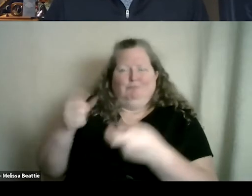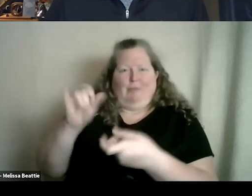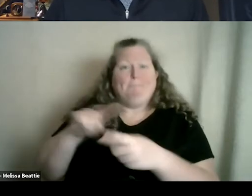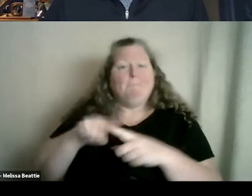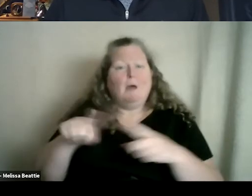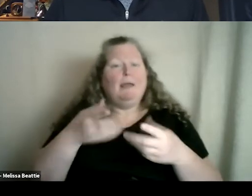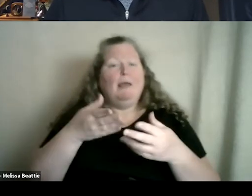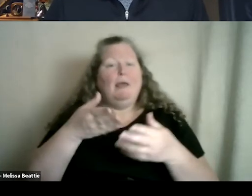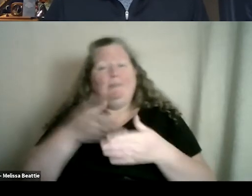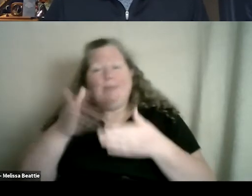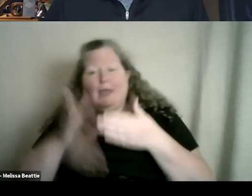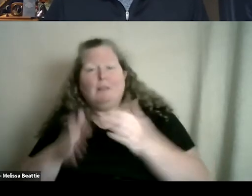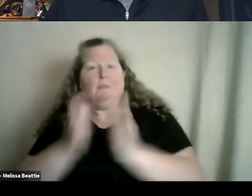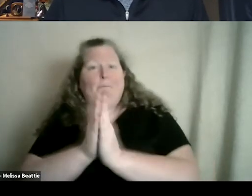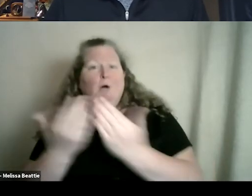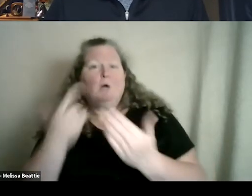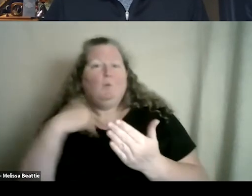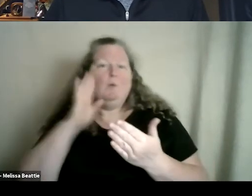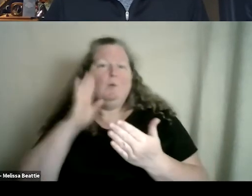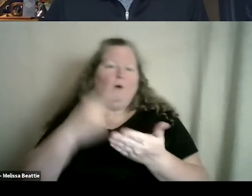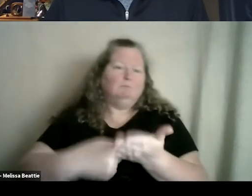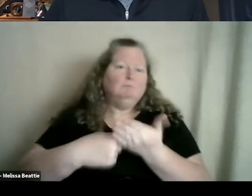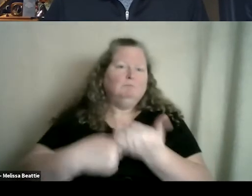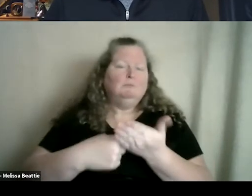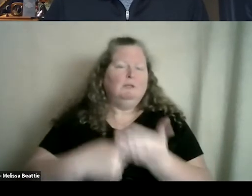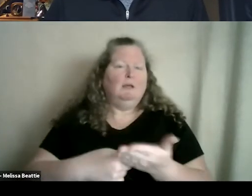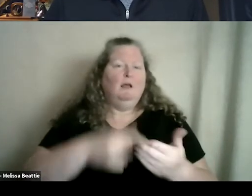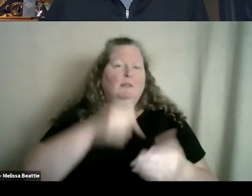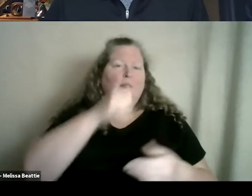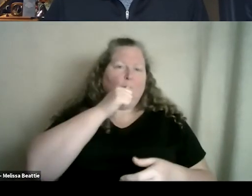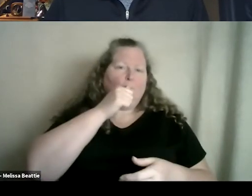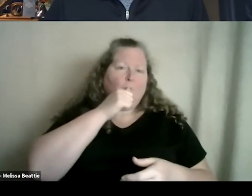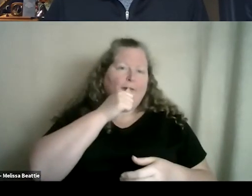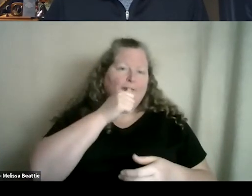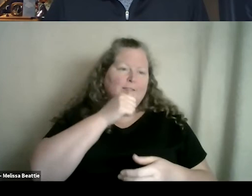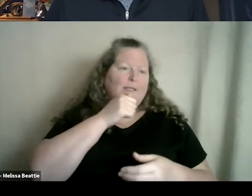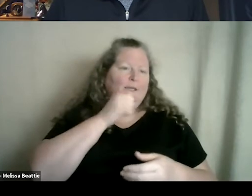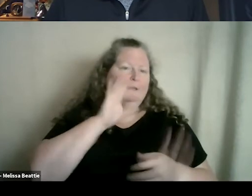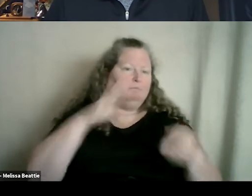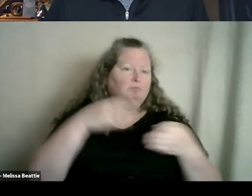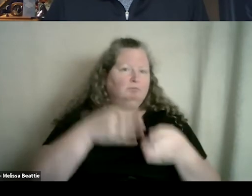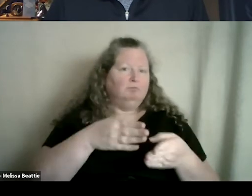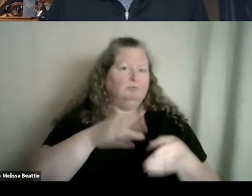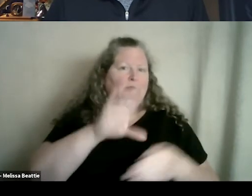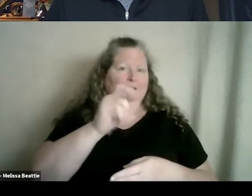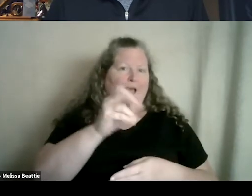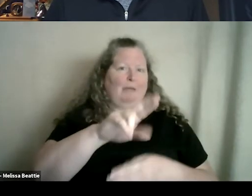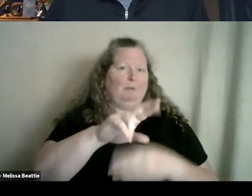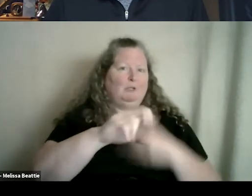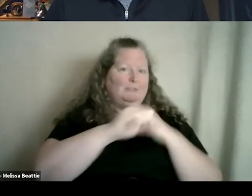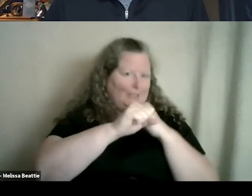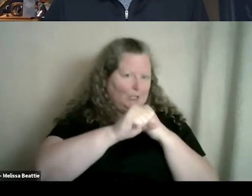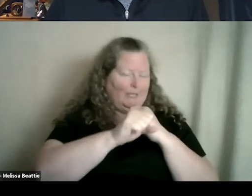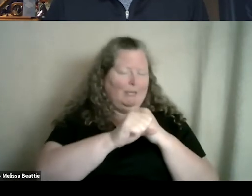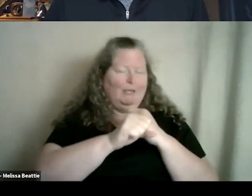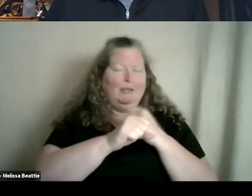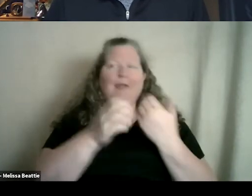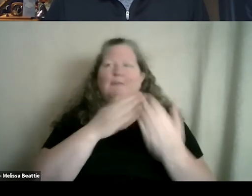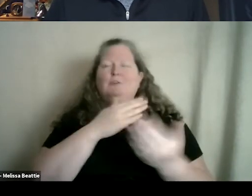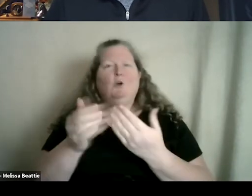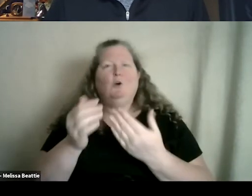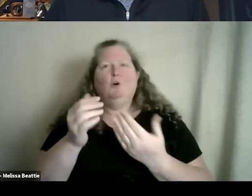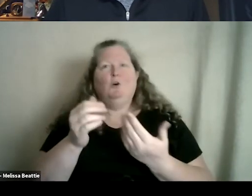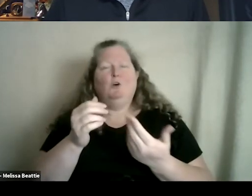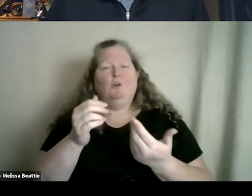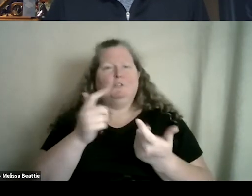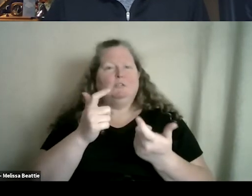we've worked through a privacy-centric cybersecurity program development, which, although there is a very